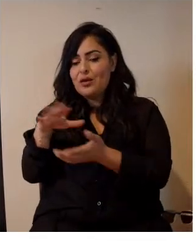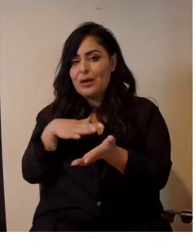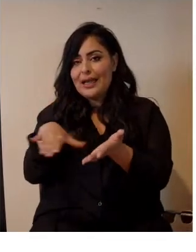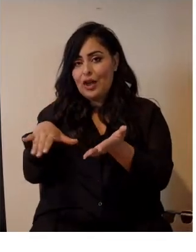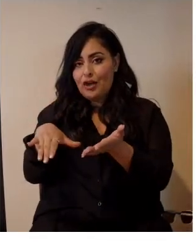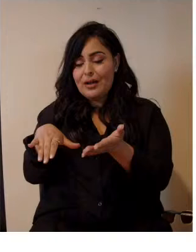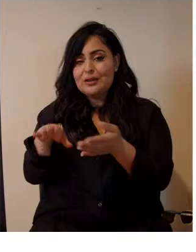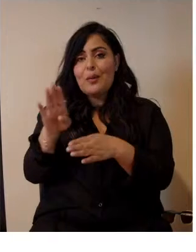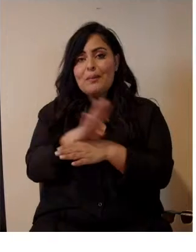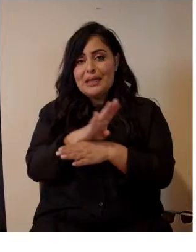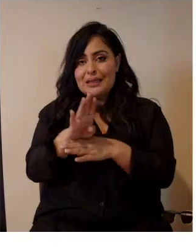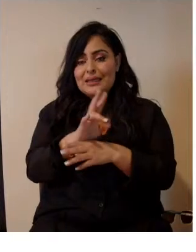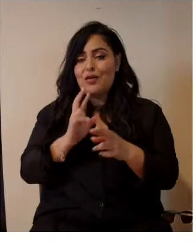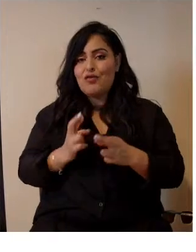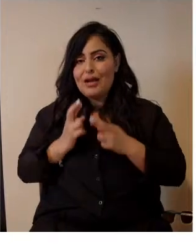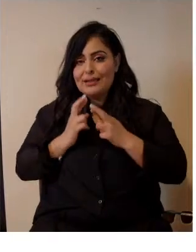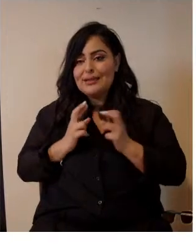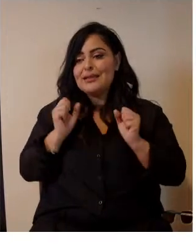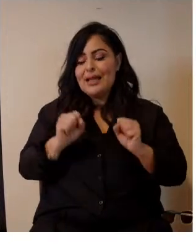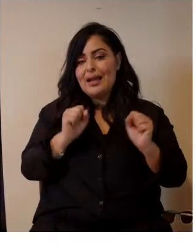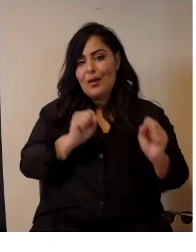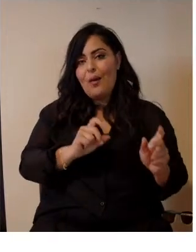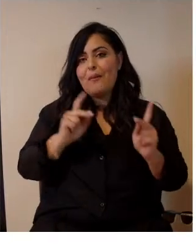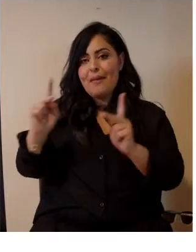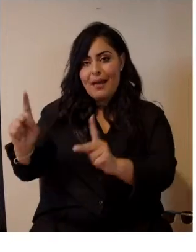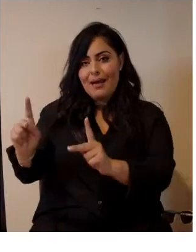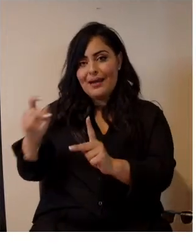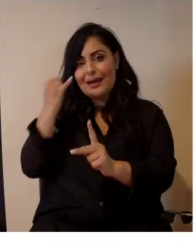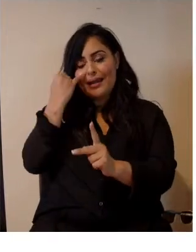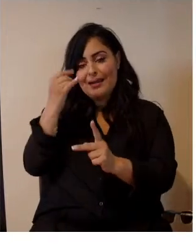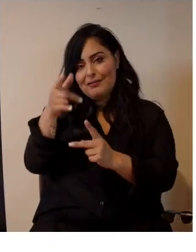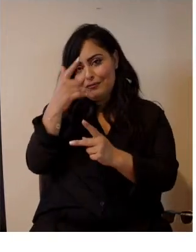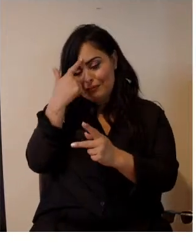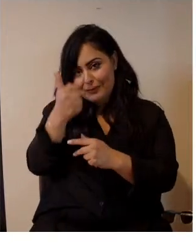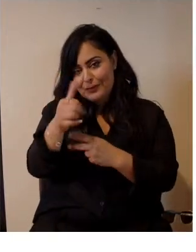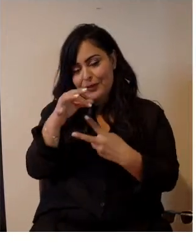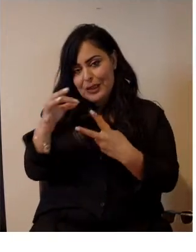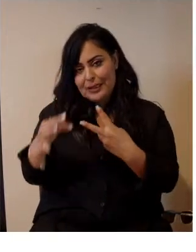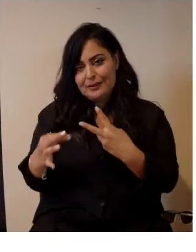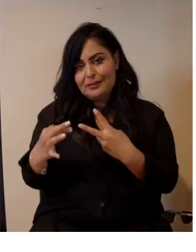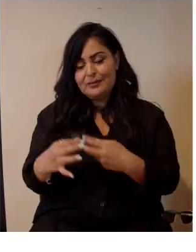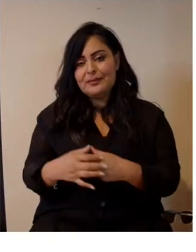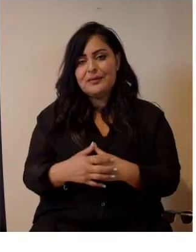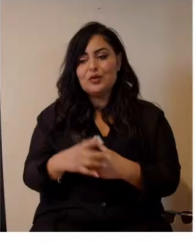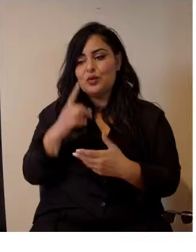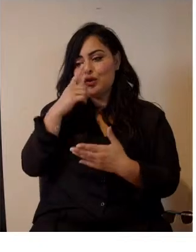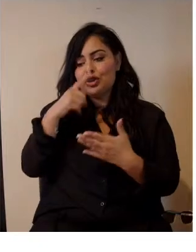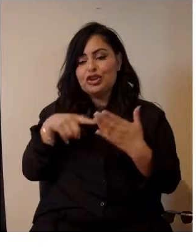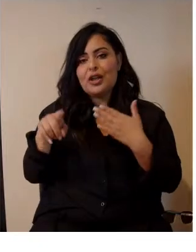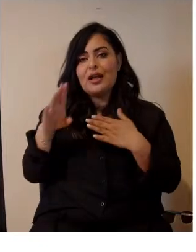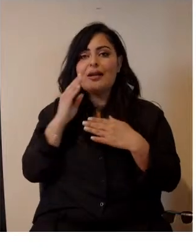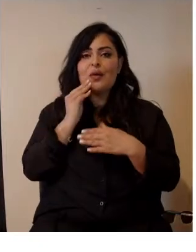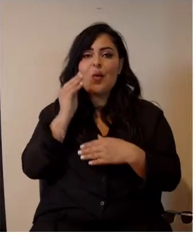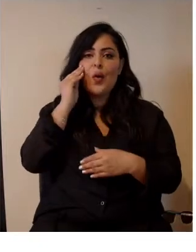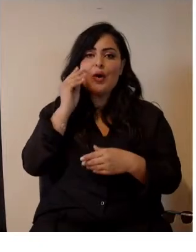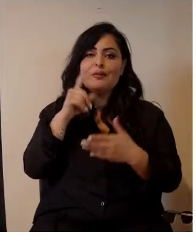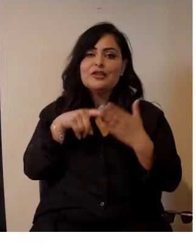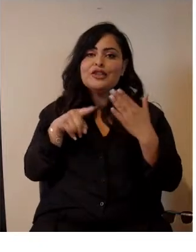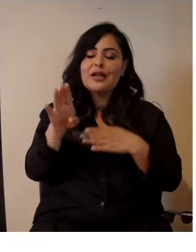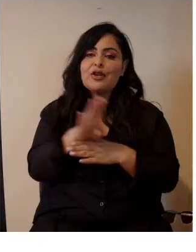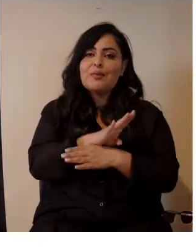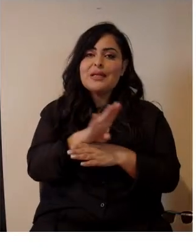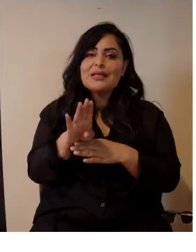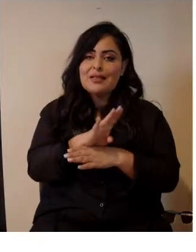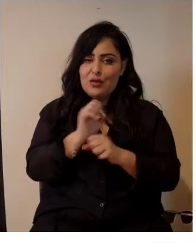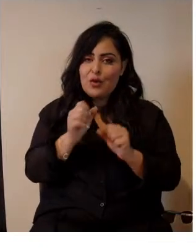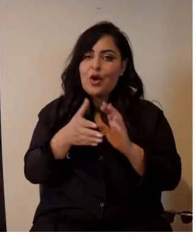and businesses are free to go back should they choose to check on their homes, check on their businesses, even